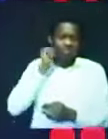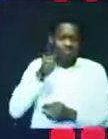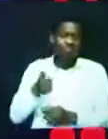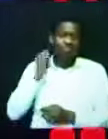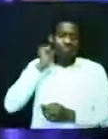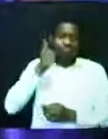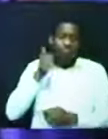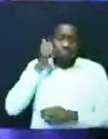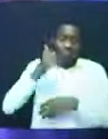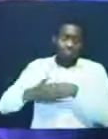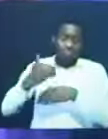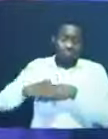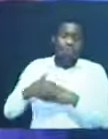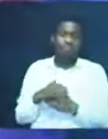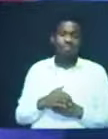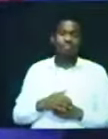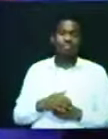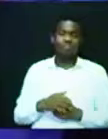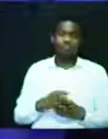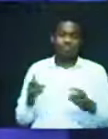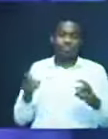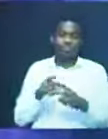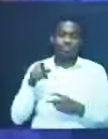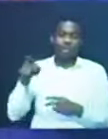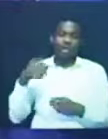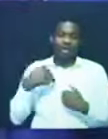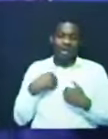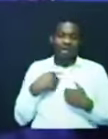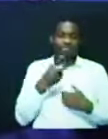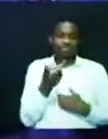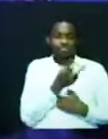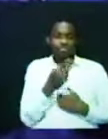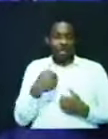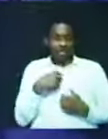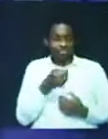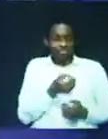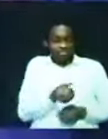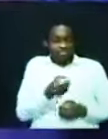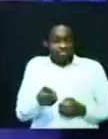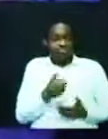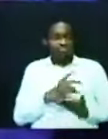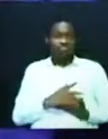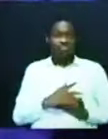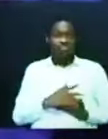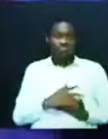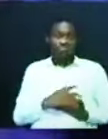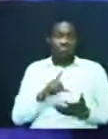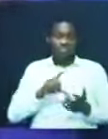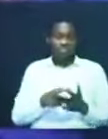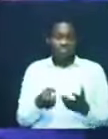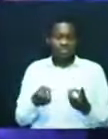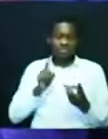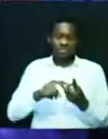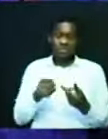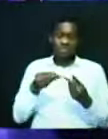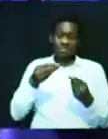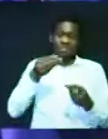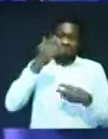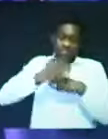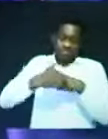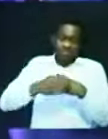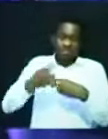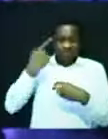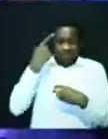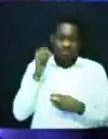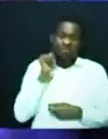he has seed, I have seed. Now, and then he supplies us daily